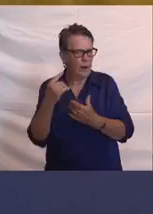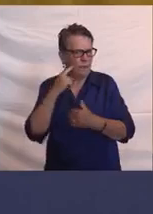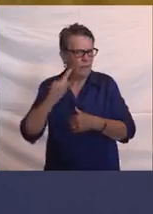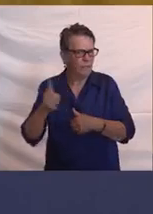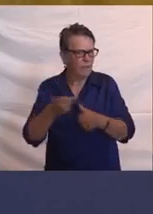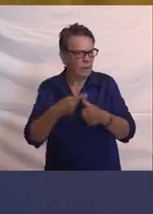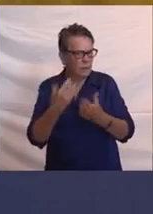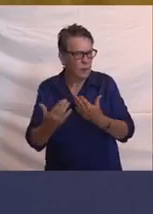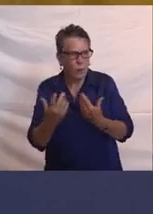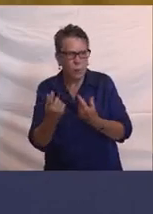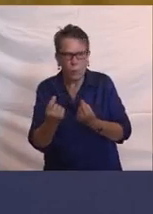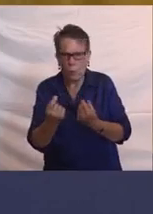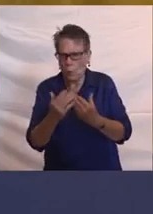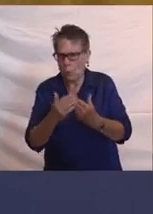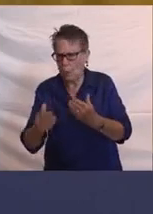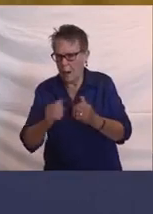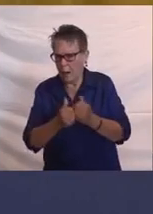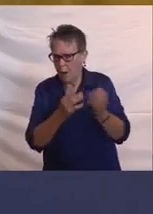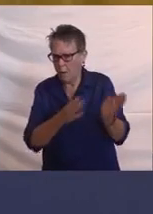preparing